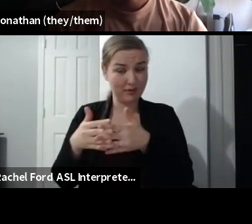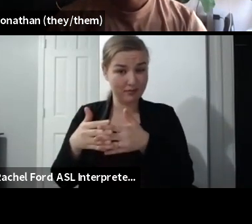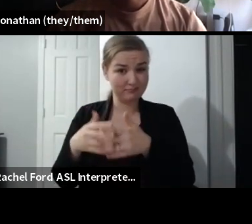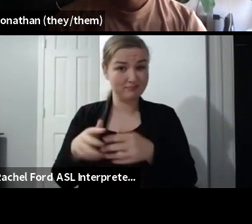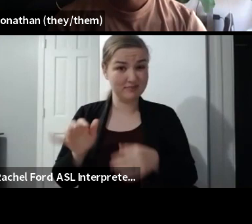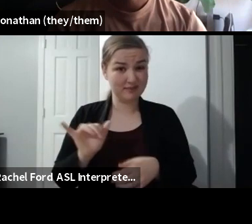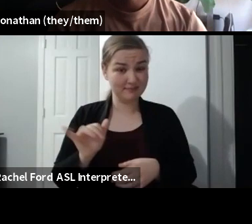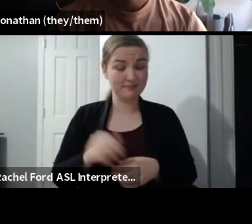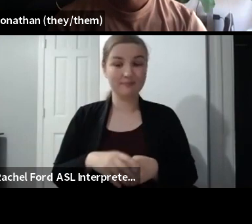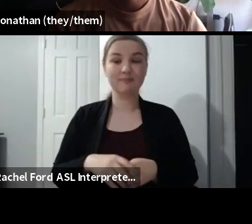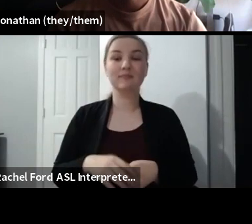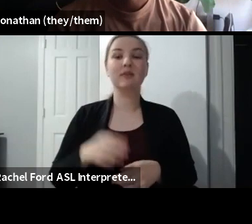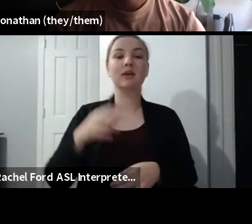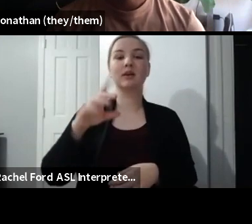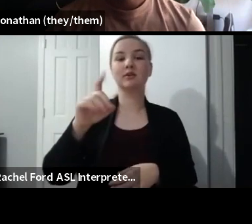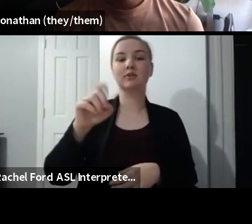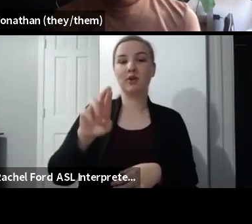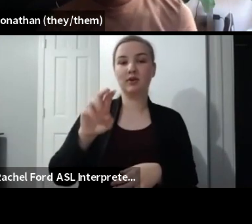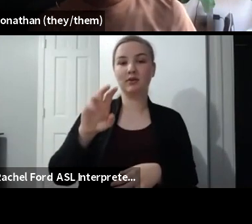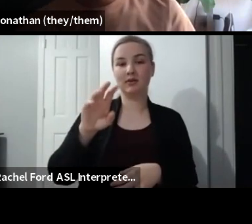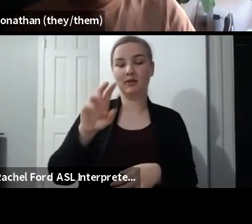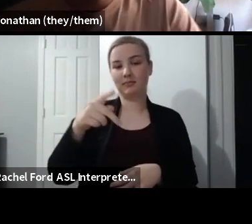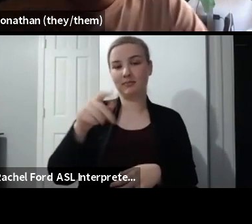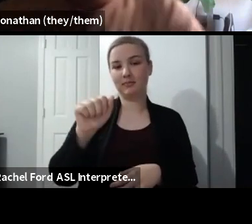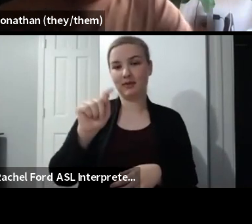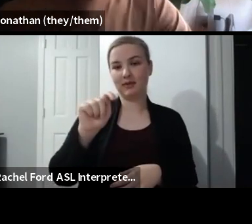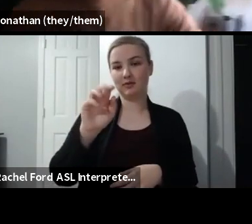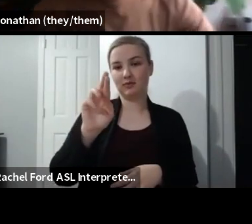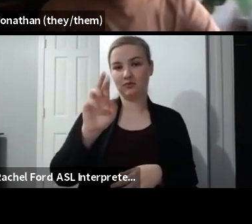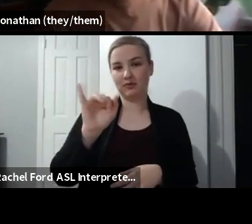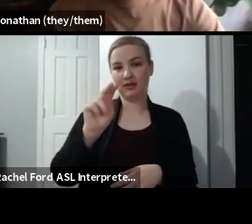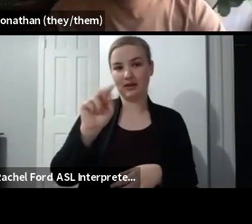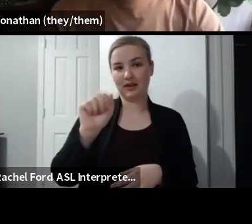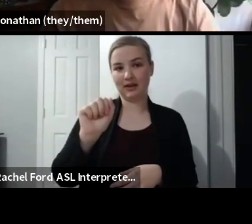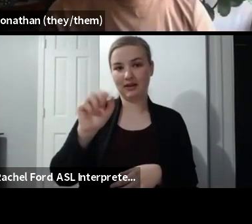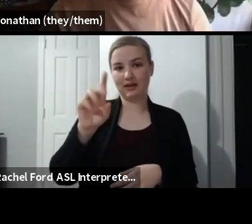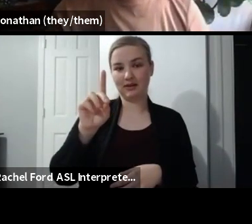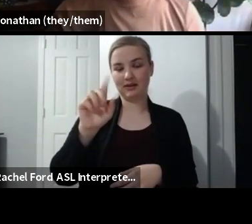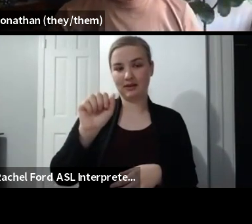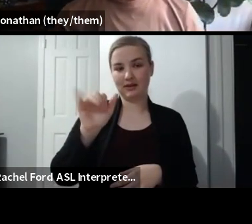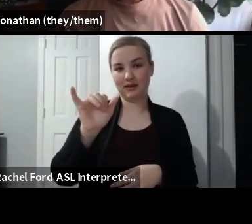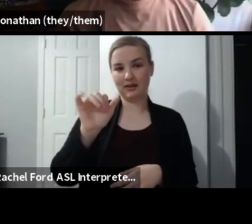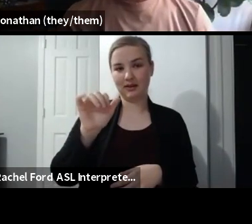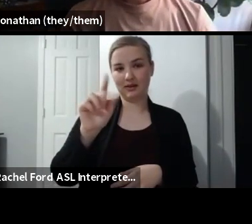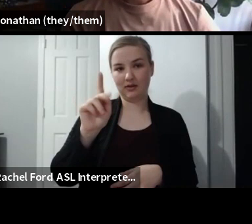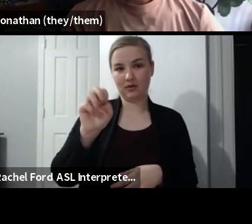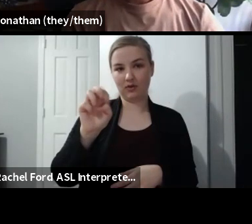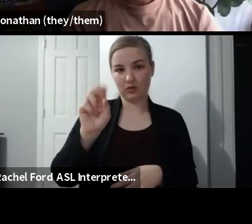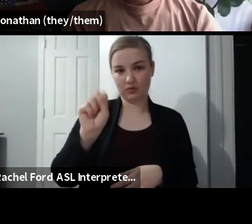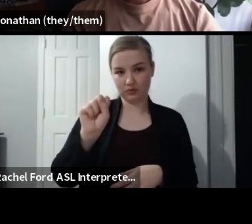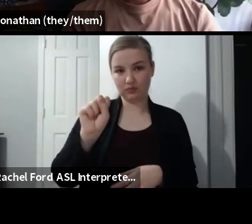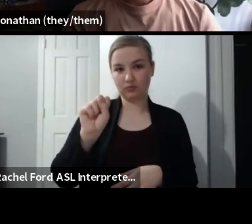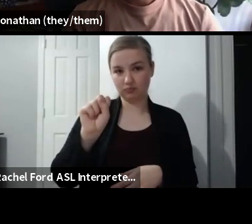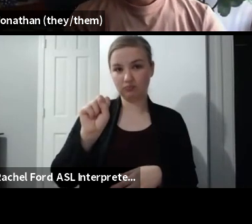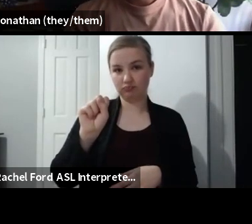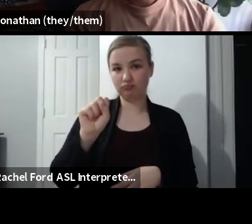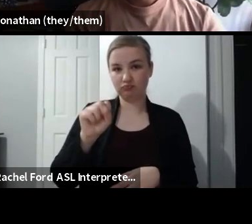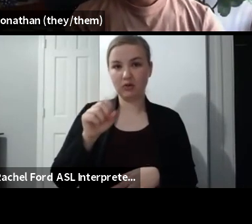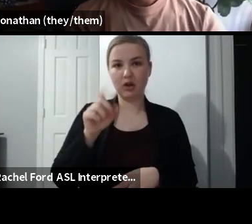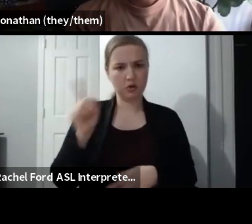Dr. Petrina Dakers from Edna Manley. She was talking about how can we